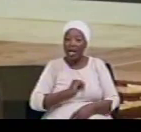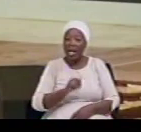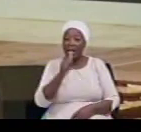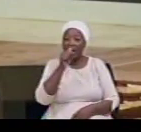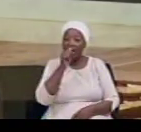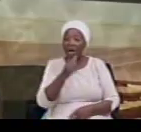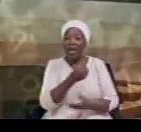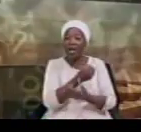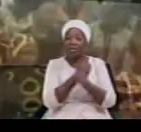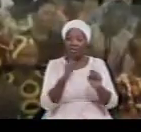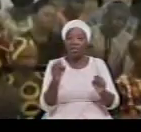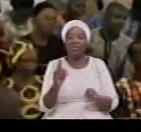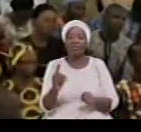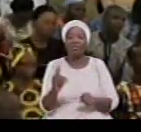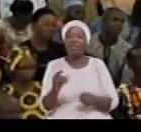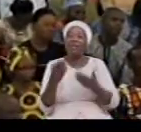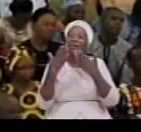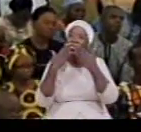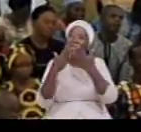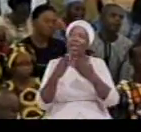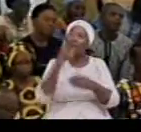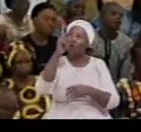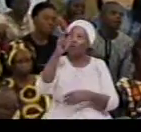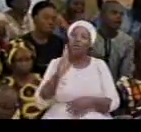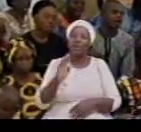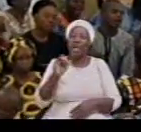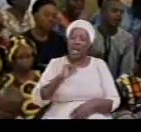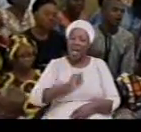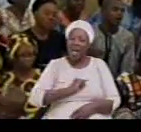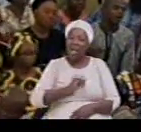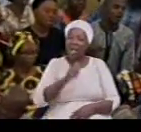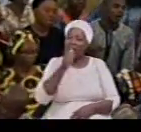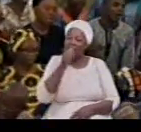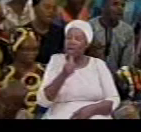Thank God I am saved.